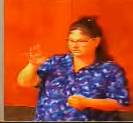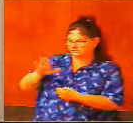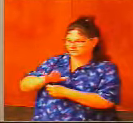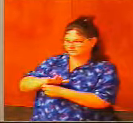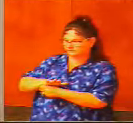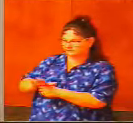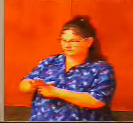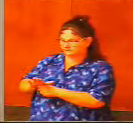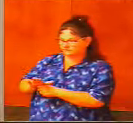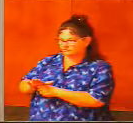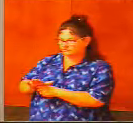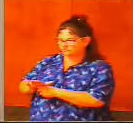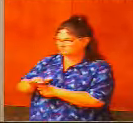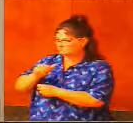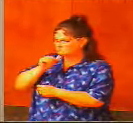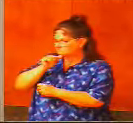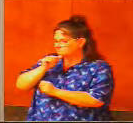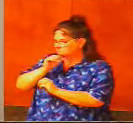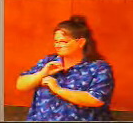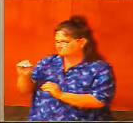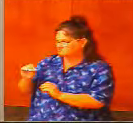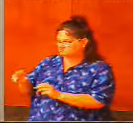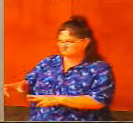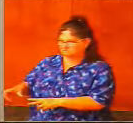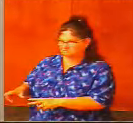completely selfless.